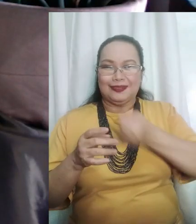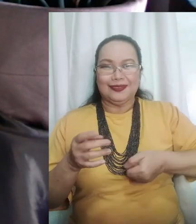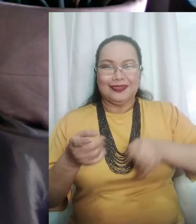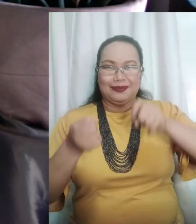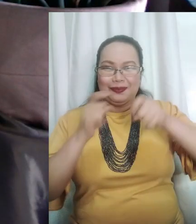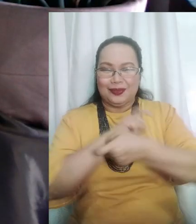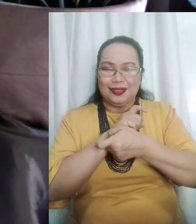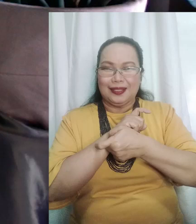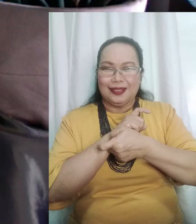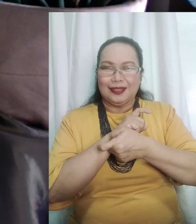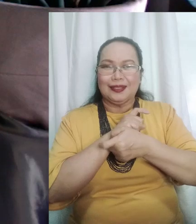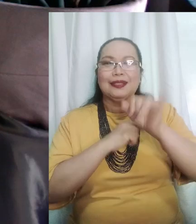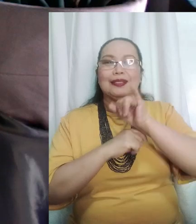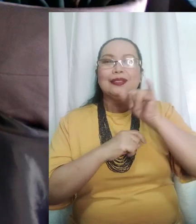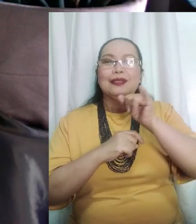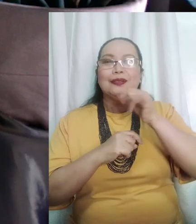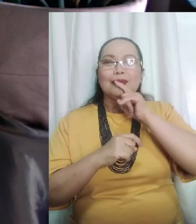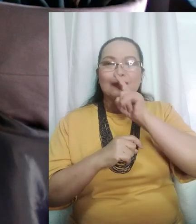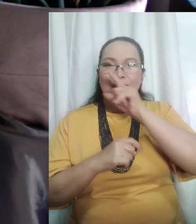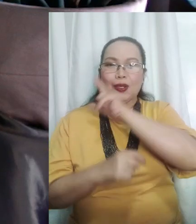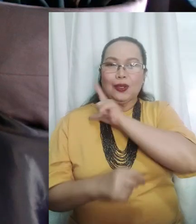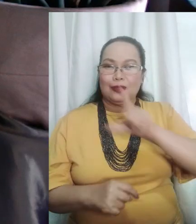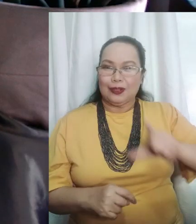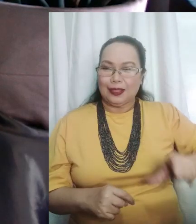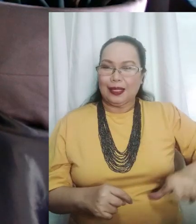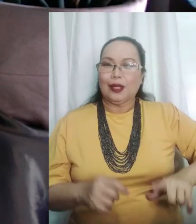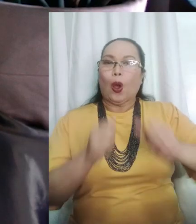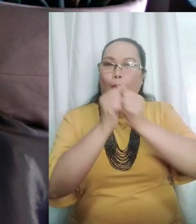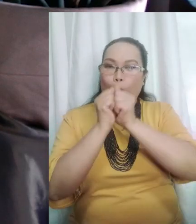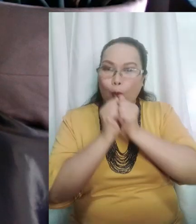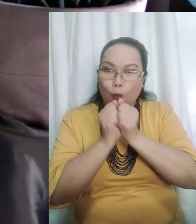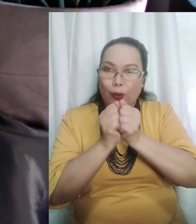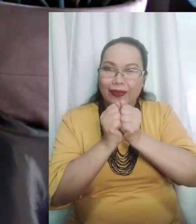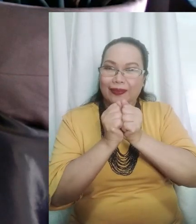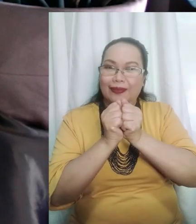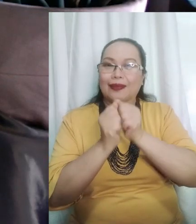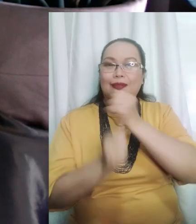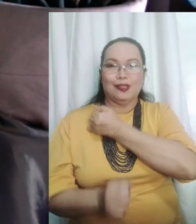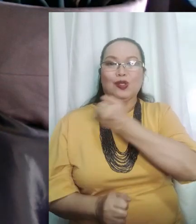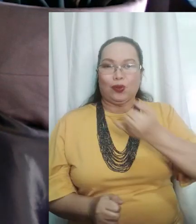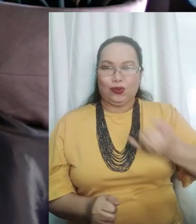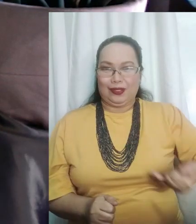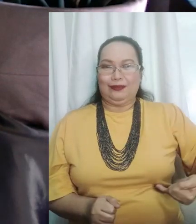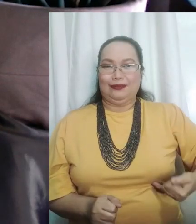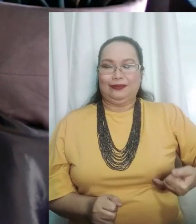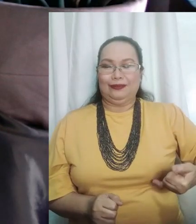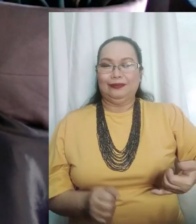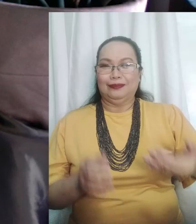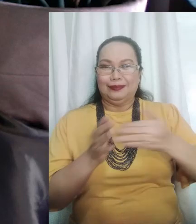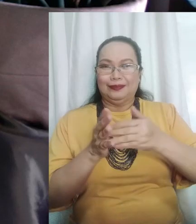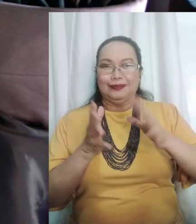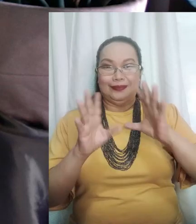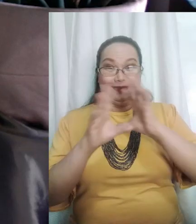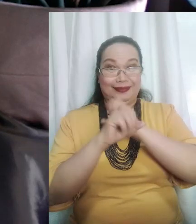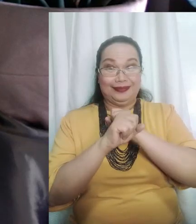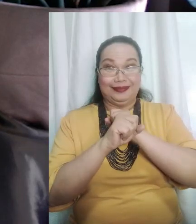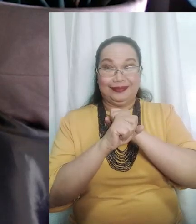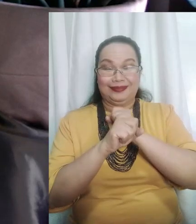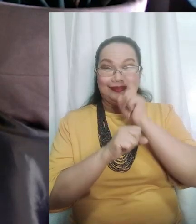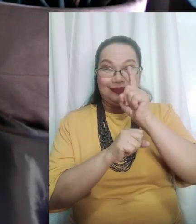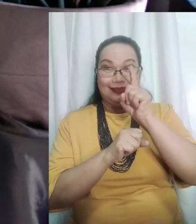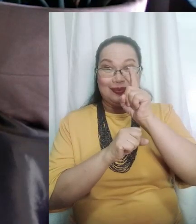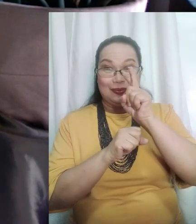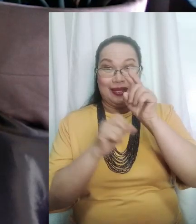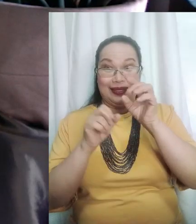changed man described with the phrase, "The Lord was with Joseph." So let me summarize the insight